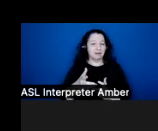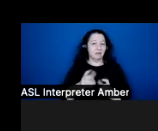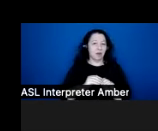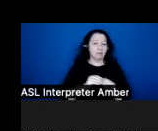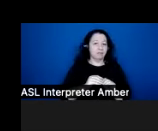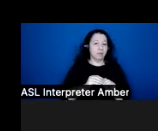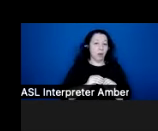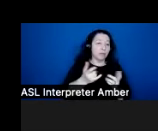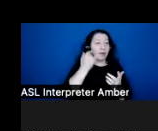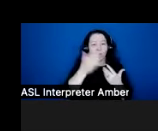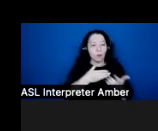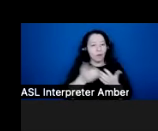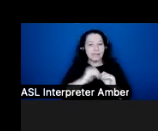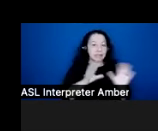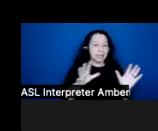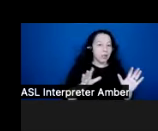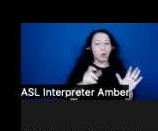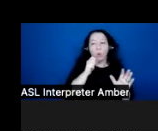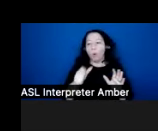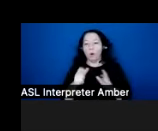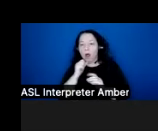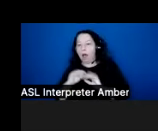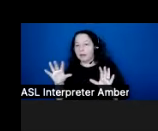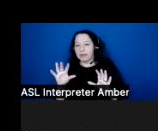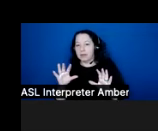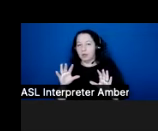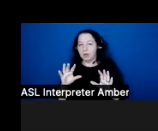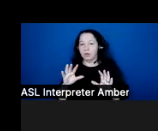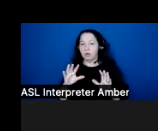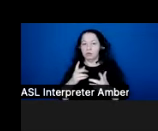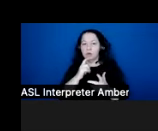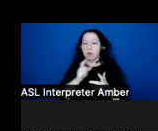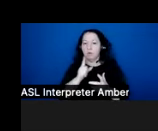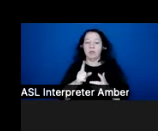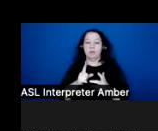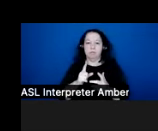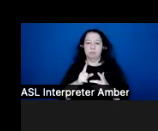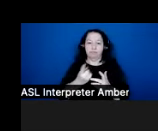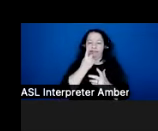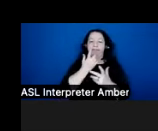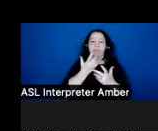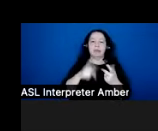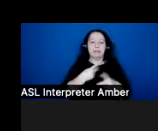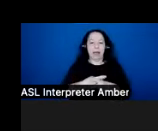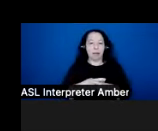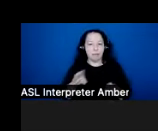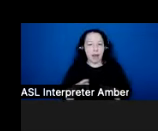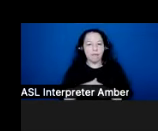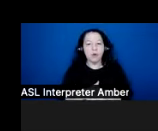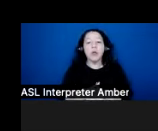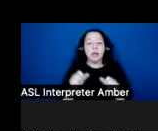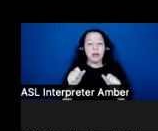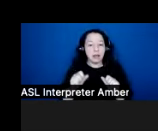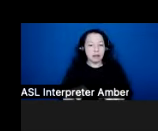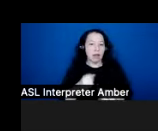an intimidating, hostile, or offensive work environment. So these are issues that can be brought up to the Equal